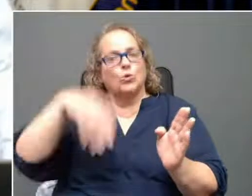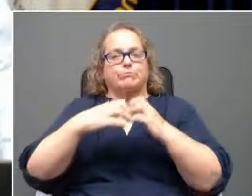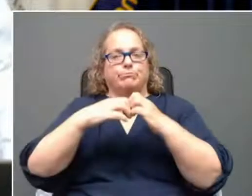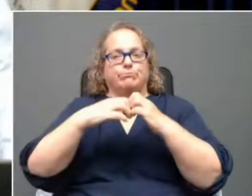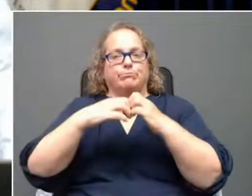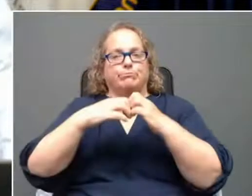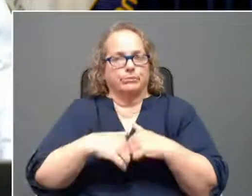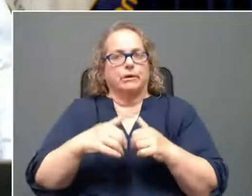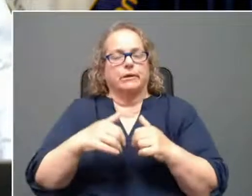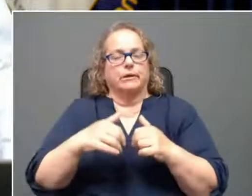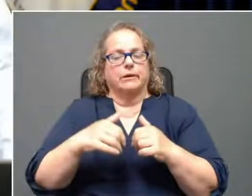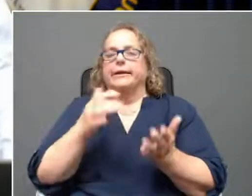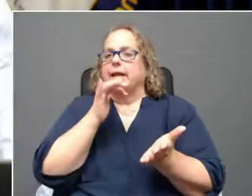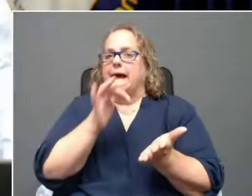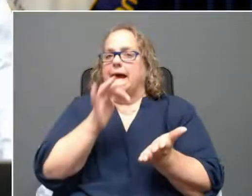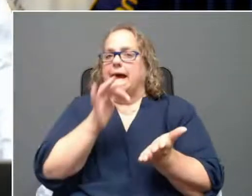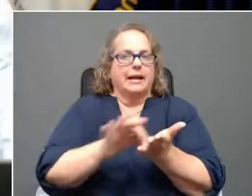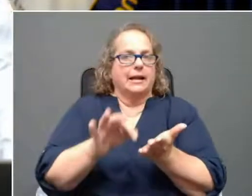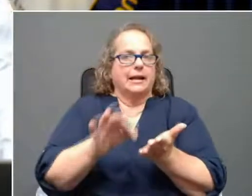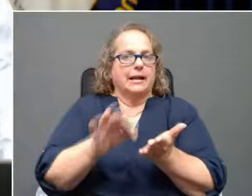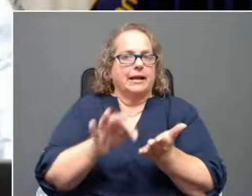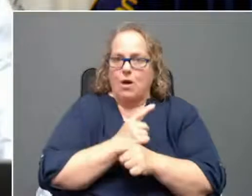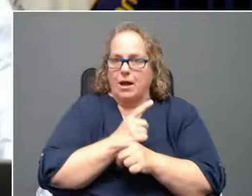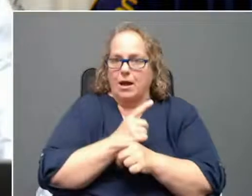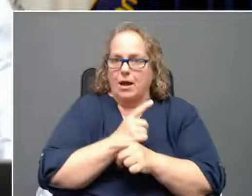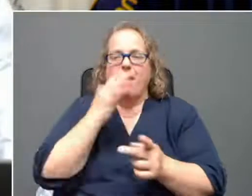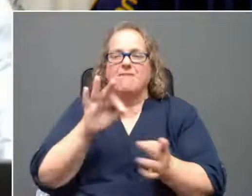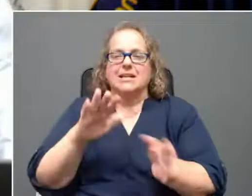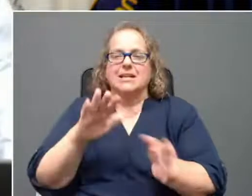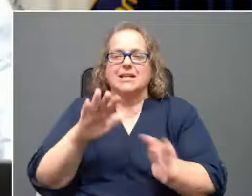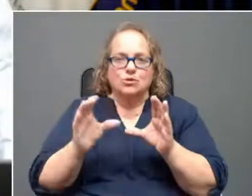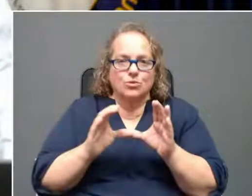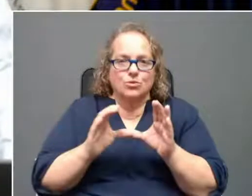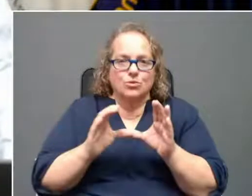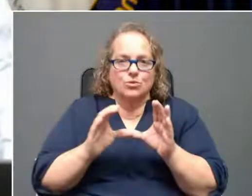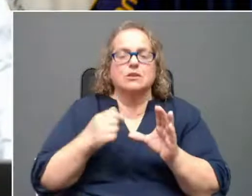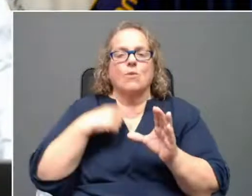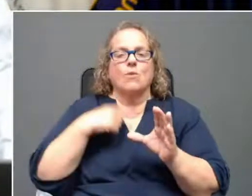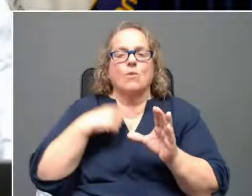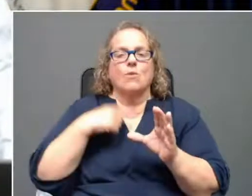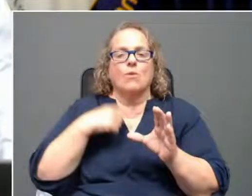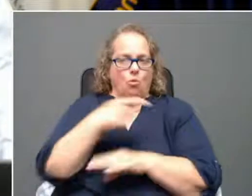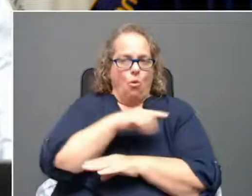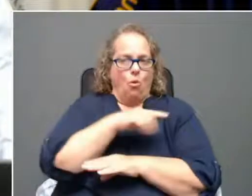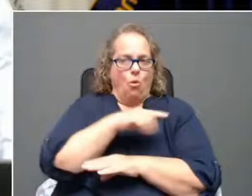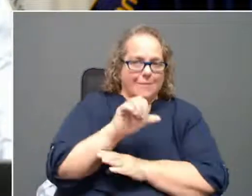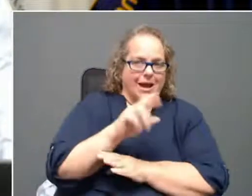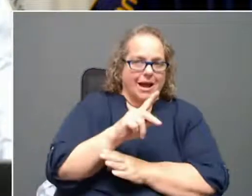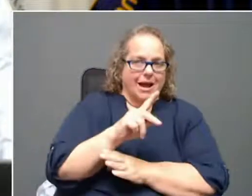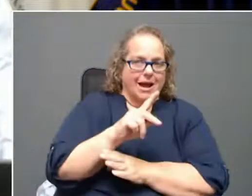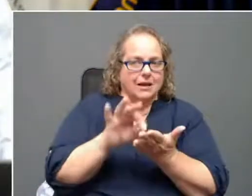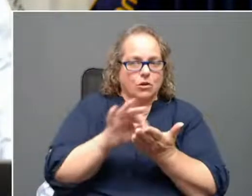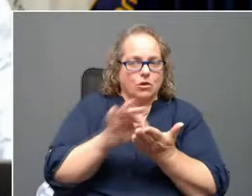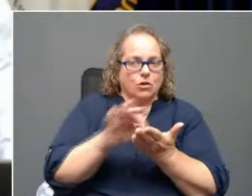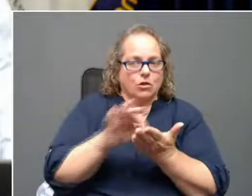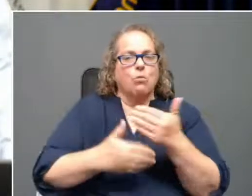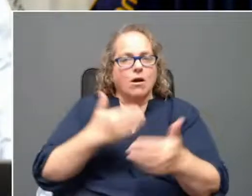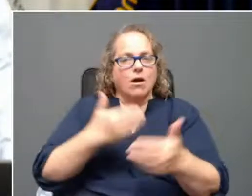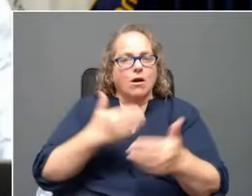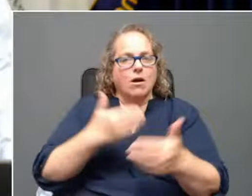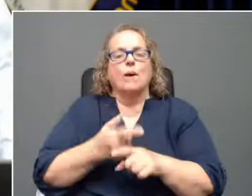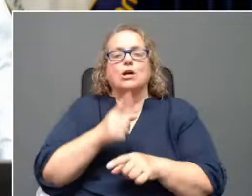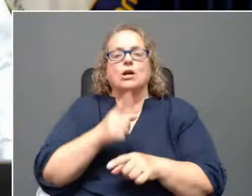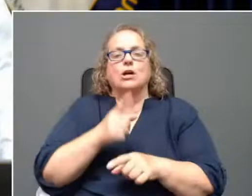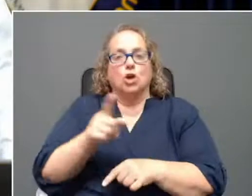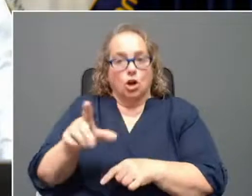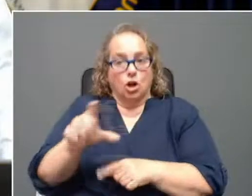loss of life due to death certificates that we needed to go back, run a process to ensure they were COVID deaths, and then